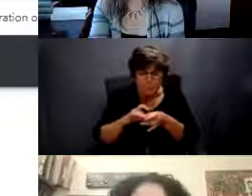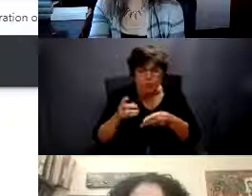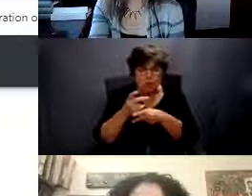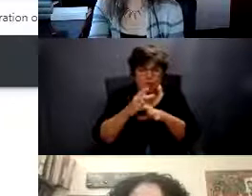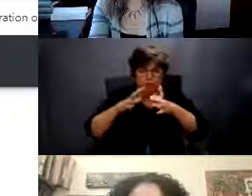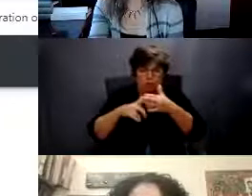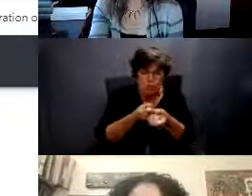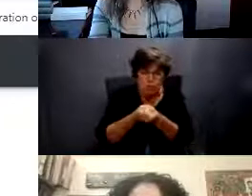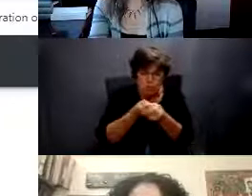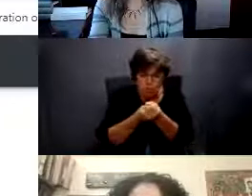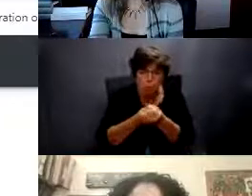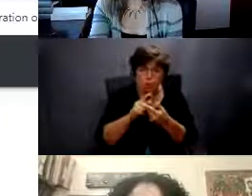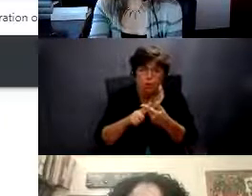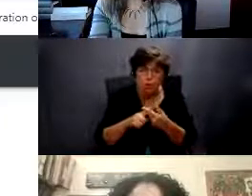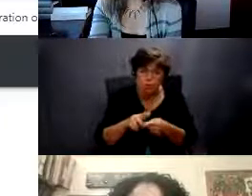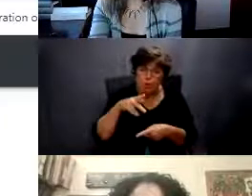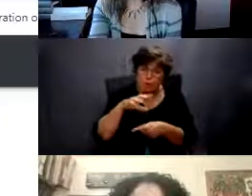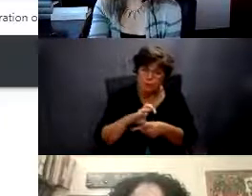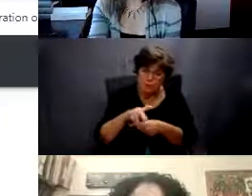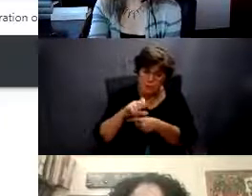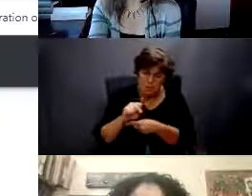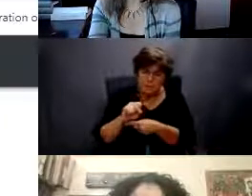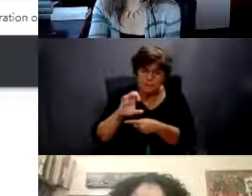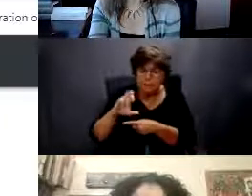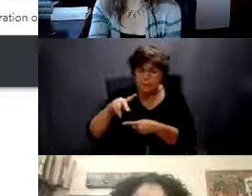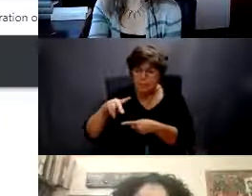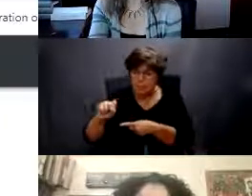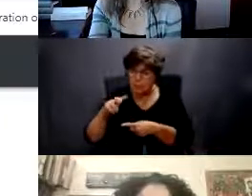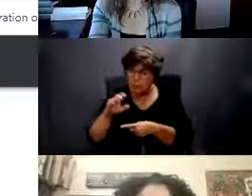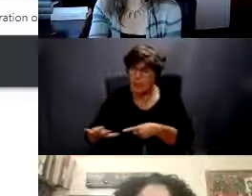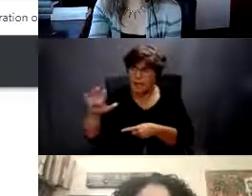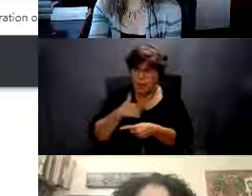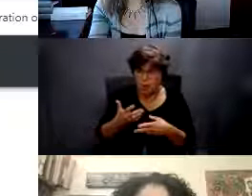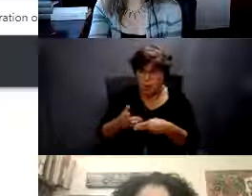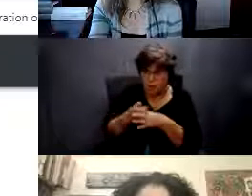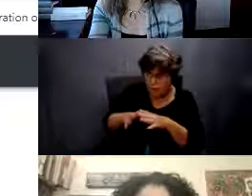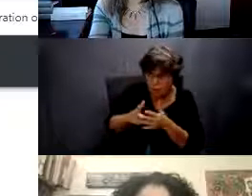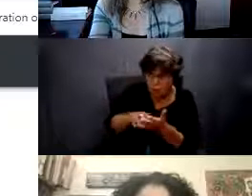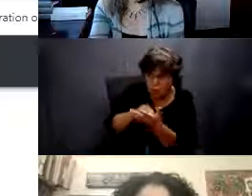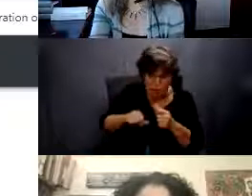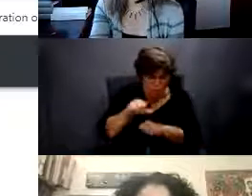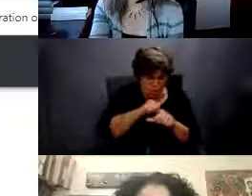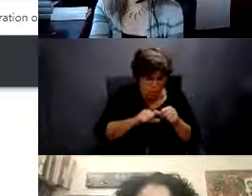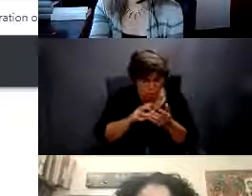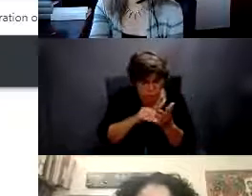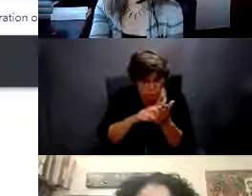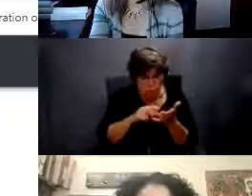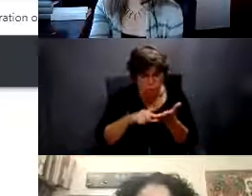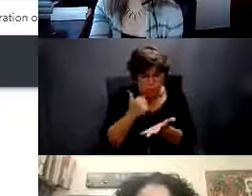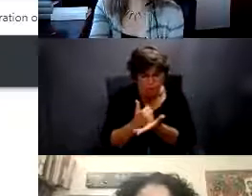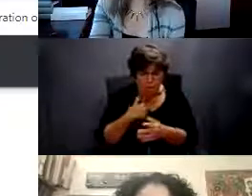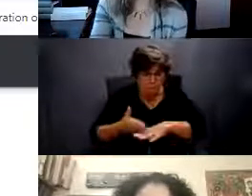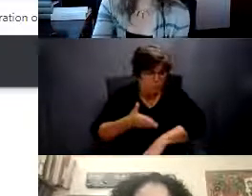or support roles to peer specialists and parent peer specialists in Wisconsin to learn from each other and deepen our practice of peer